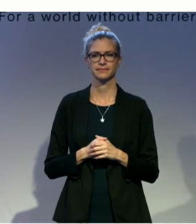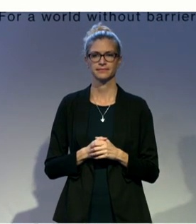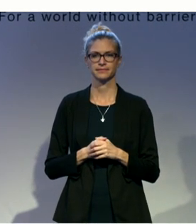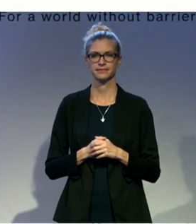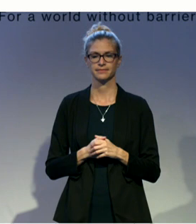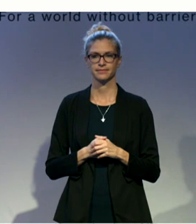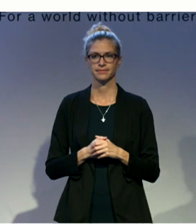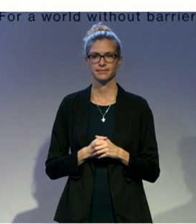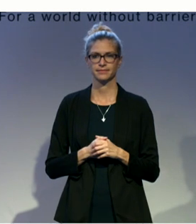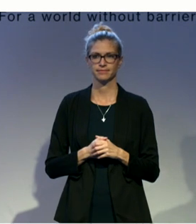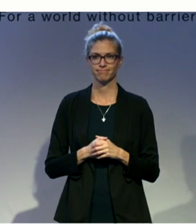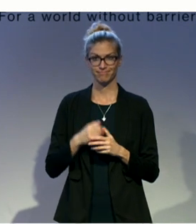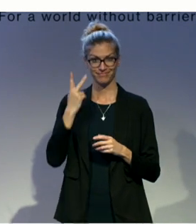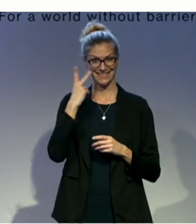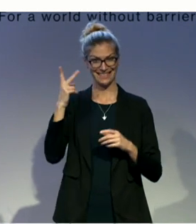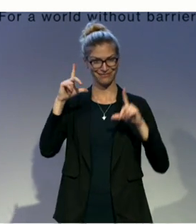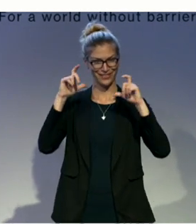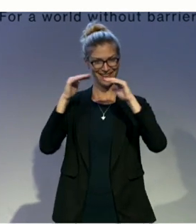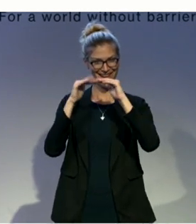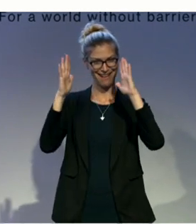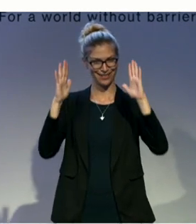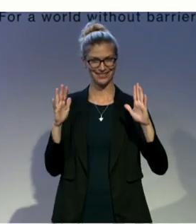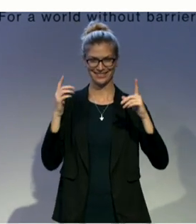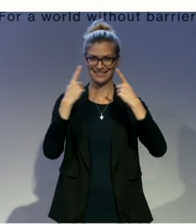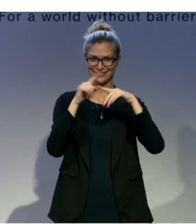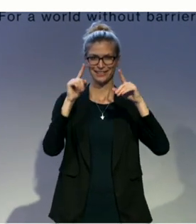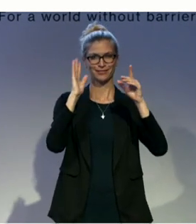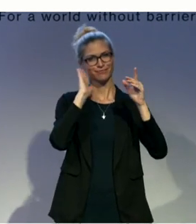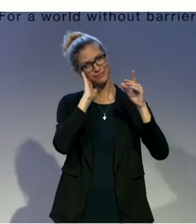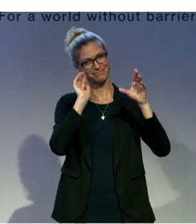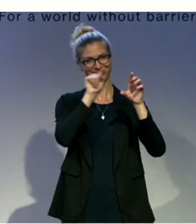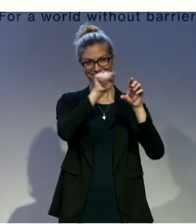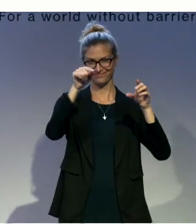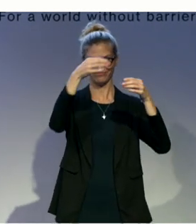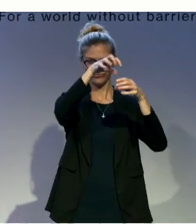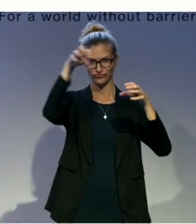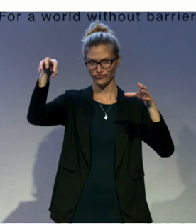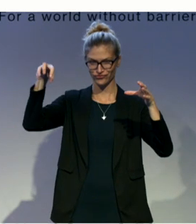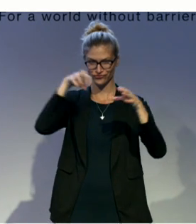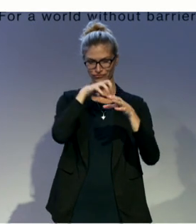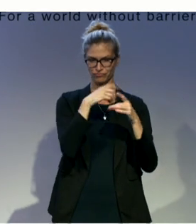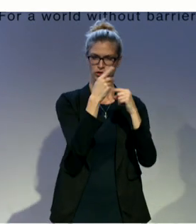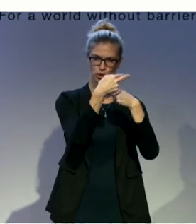The house is a block of flats, you can see on the picture. It has